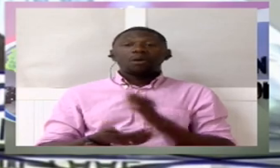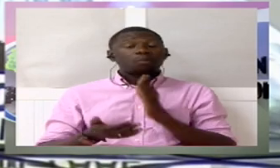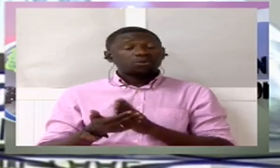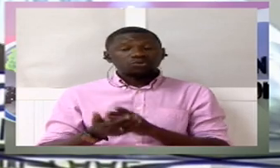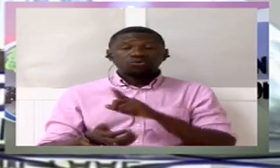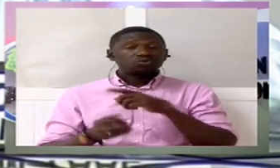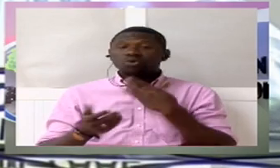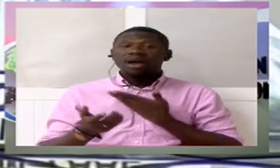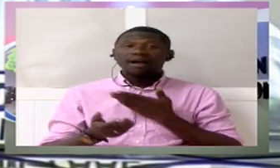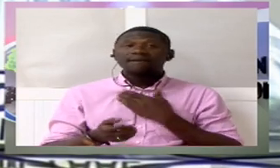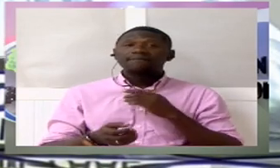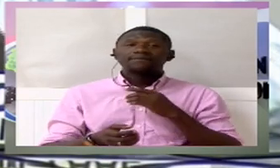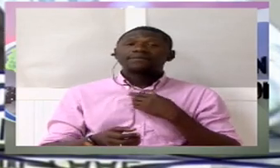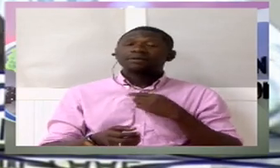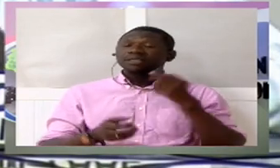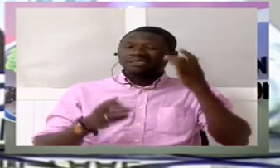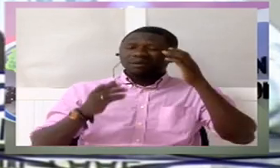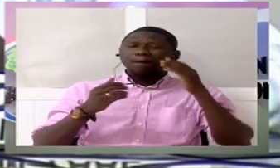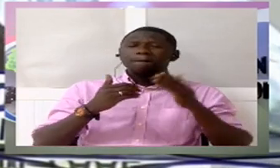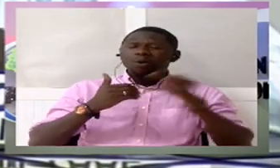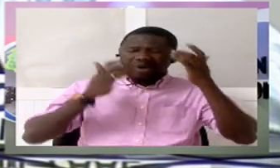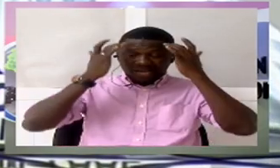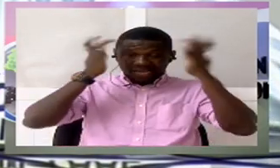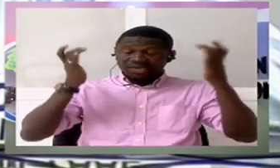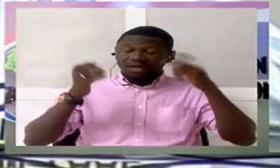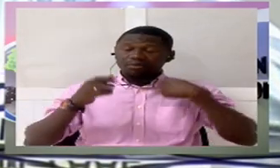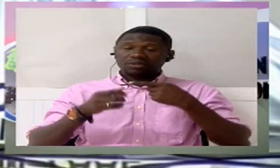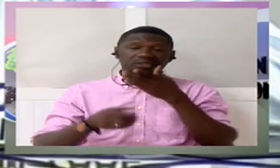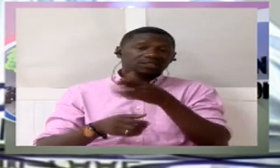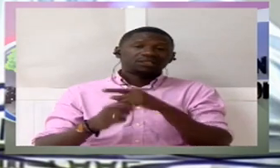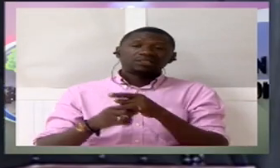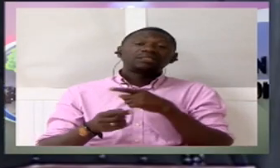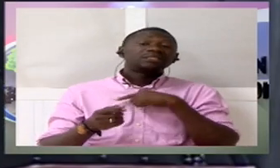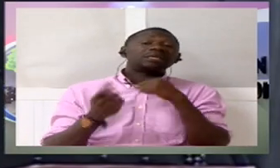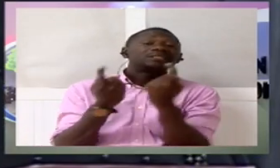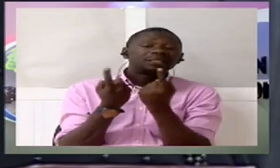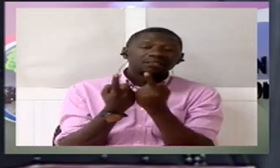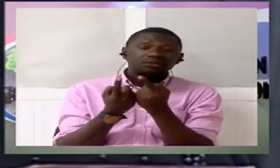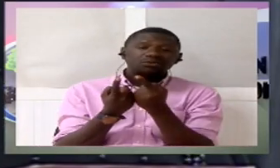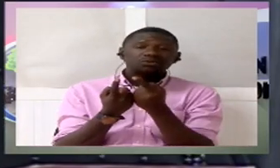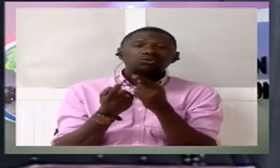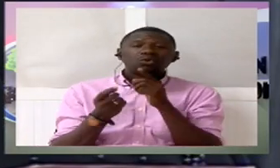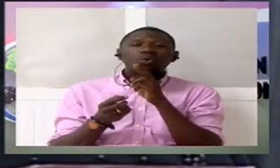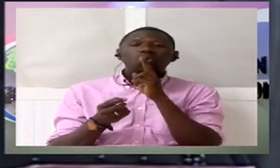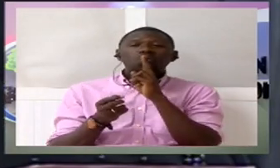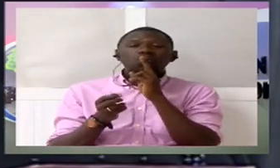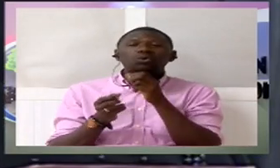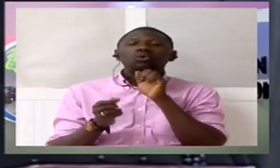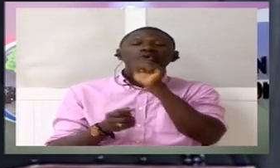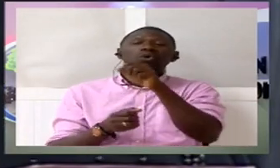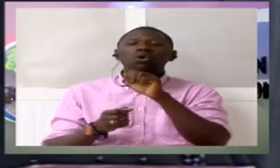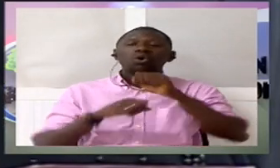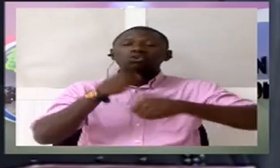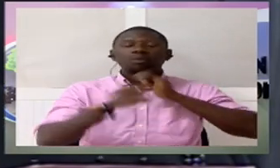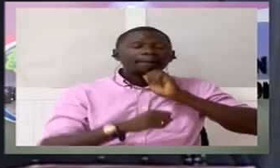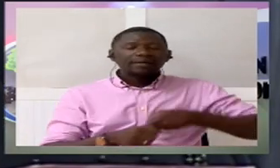hand knowledge of any of these things. This is information that you gathered from Baba Diop himself, correct? Amunda nyel manka kuti men kete e fawon